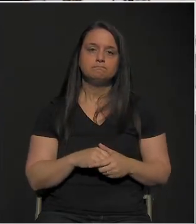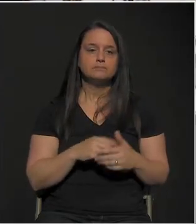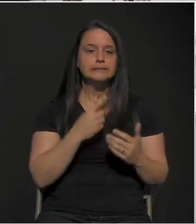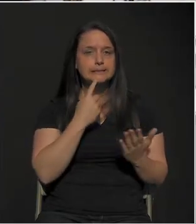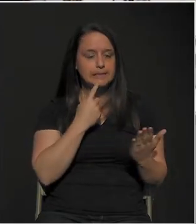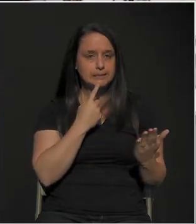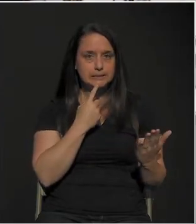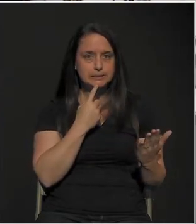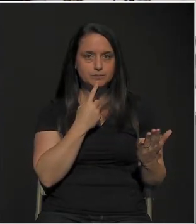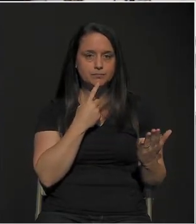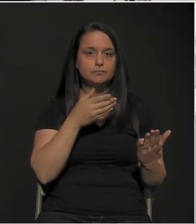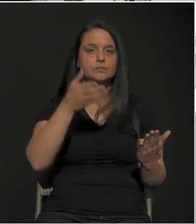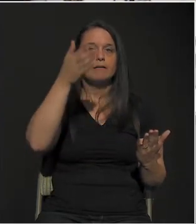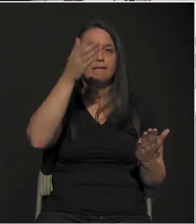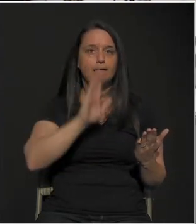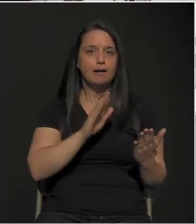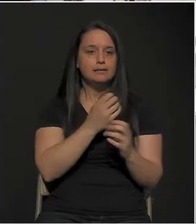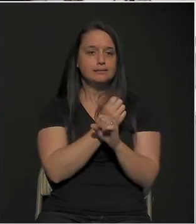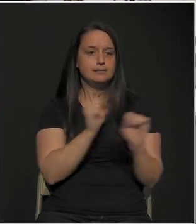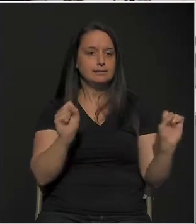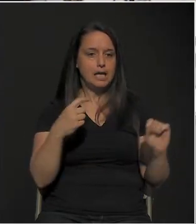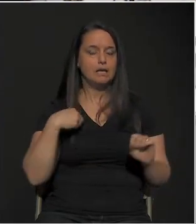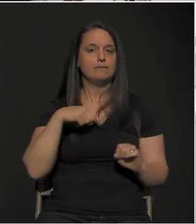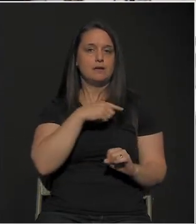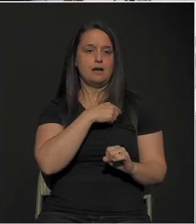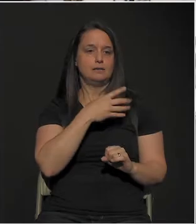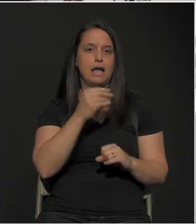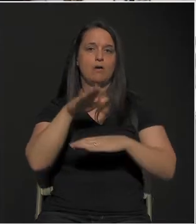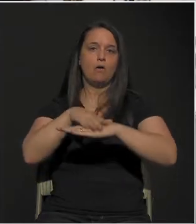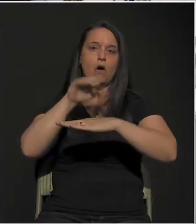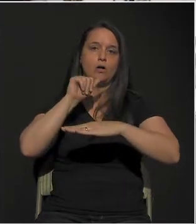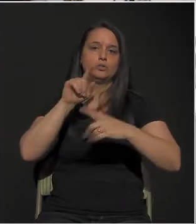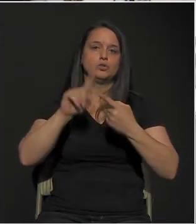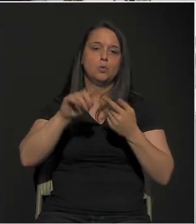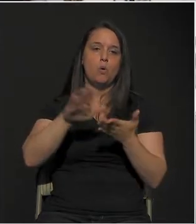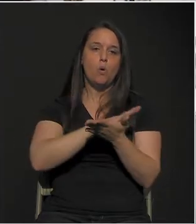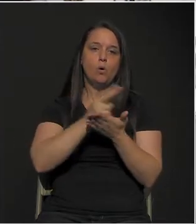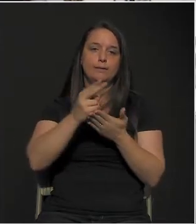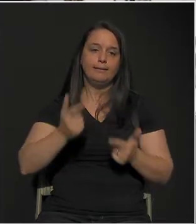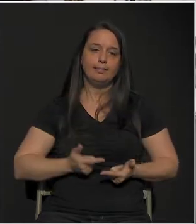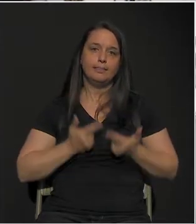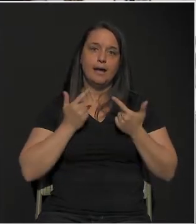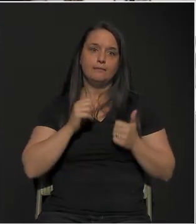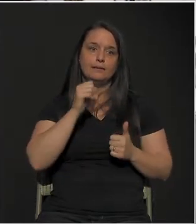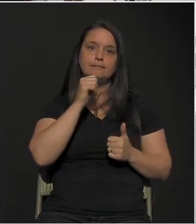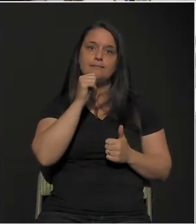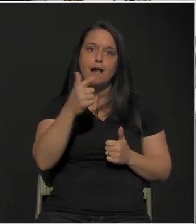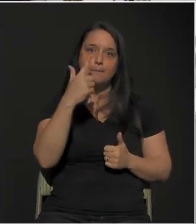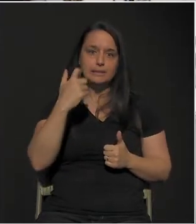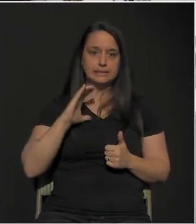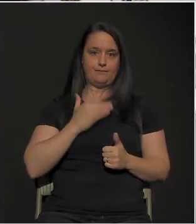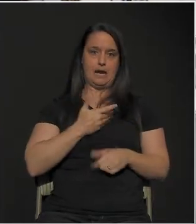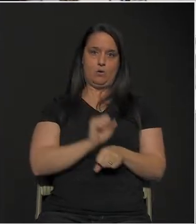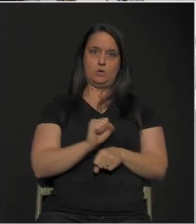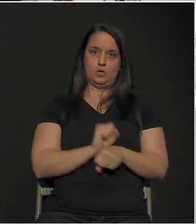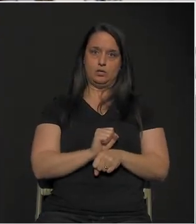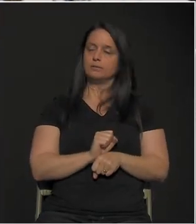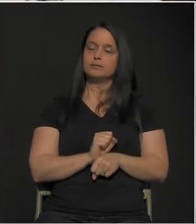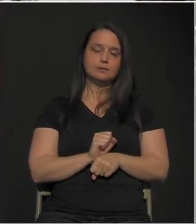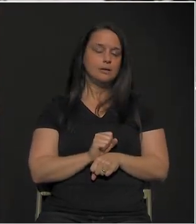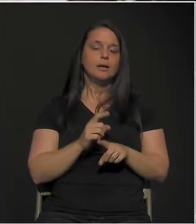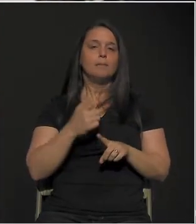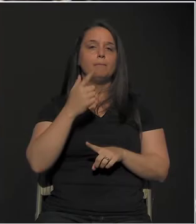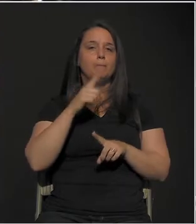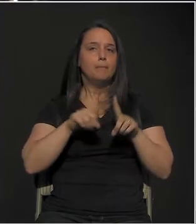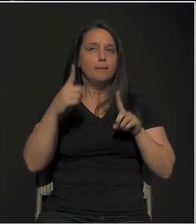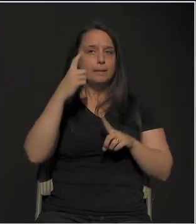says, God has saved us and called us to a holy life, not because of anything we have done, but because of His own purpose and grace. Did